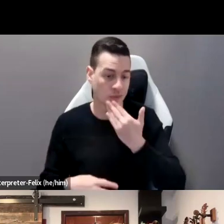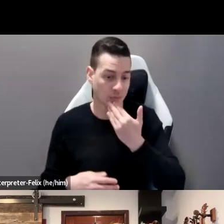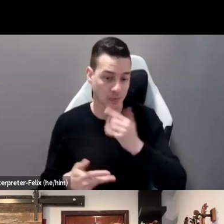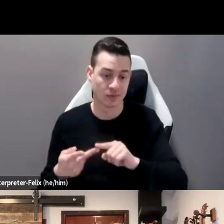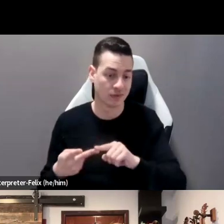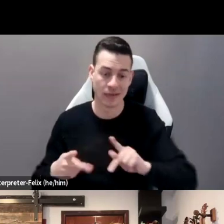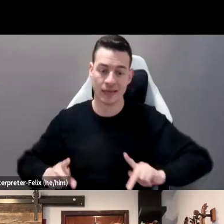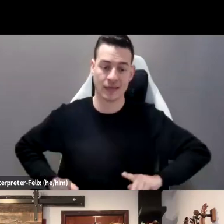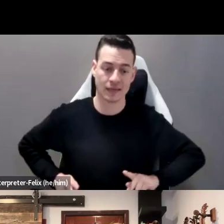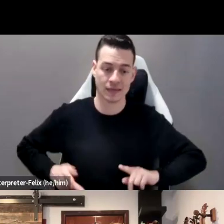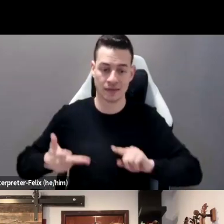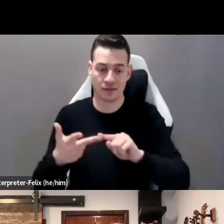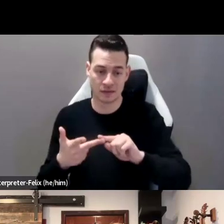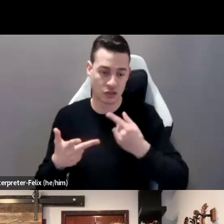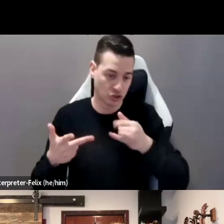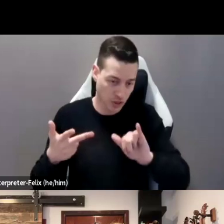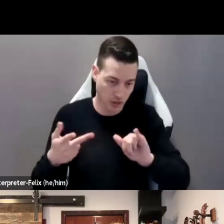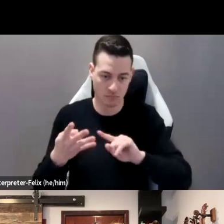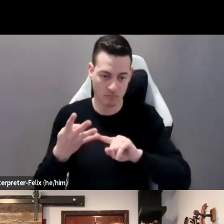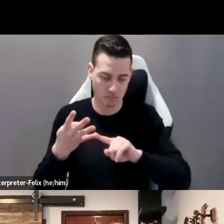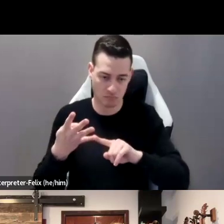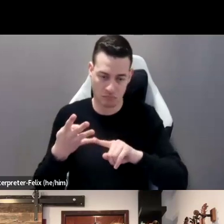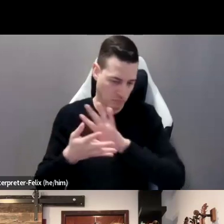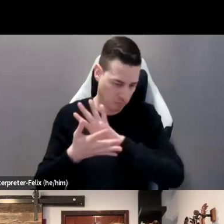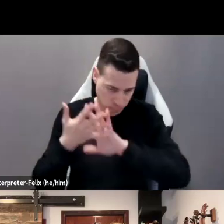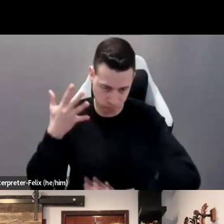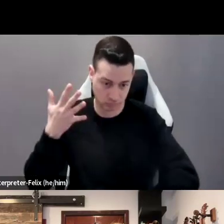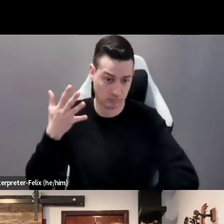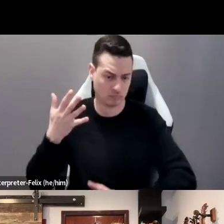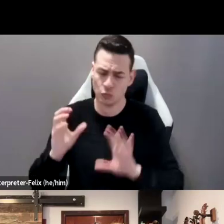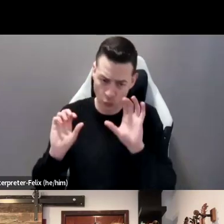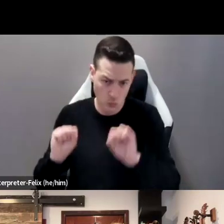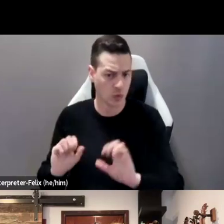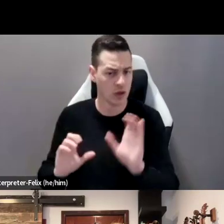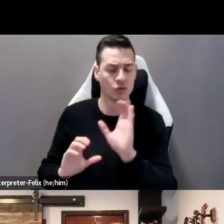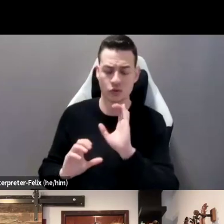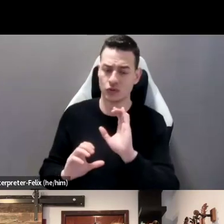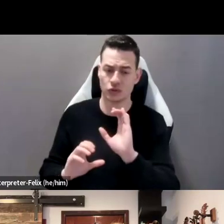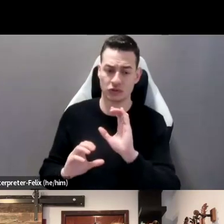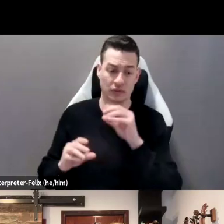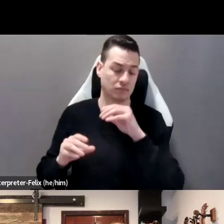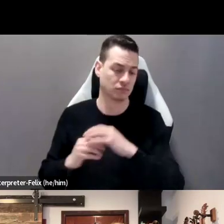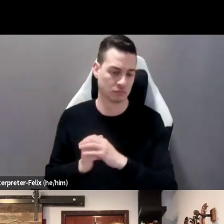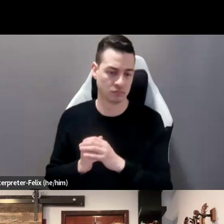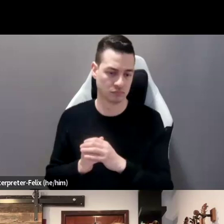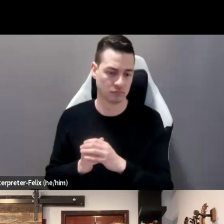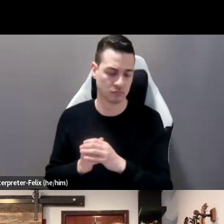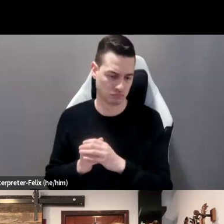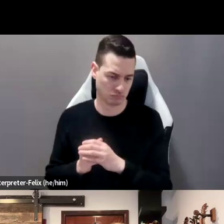or a gastro doctor, you are able to find providers within the NYU system to do that.